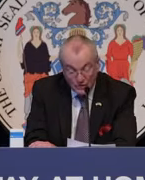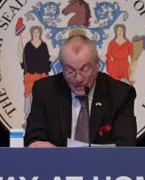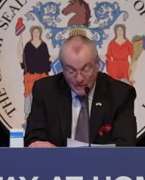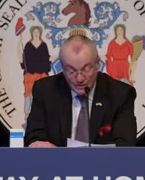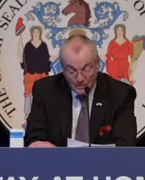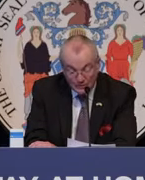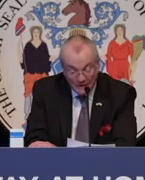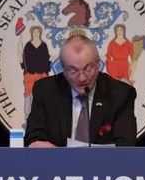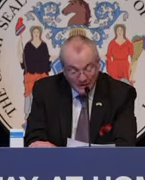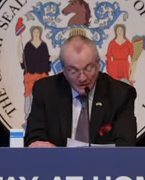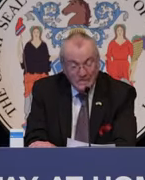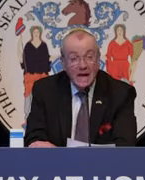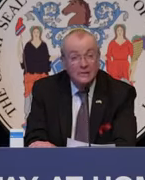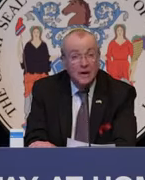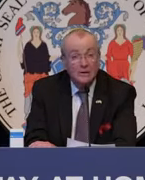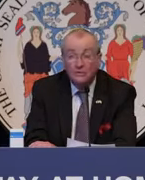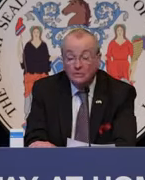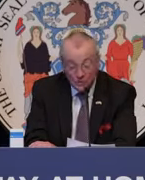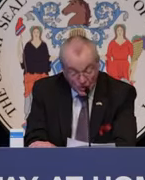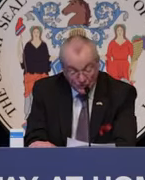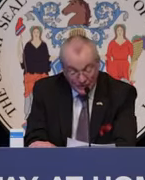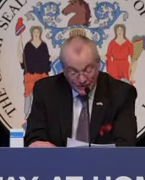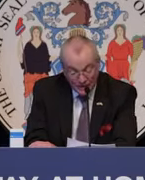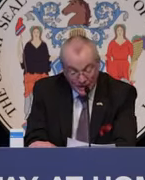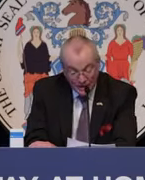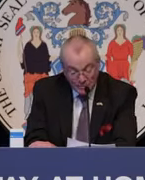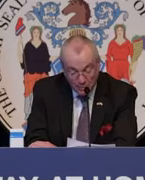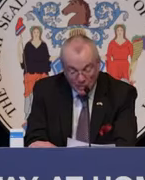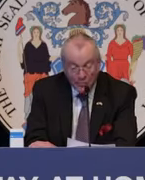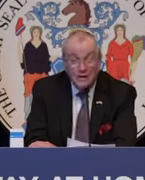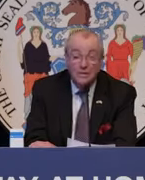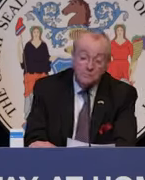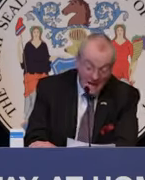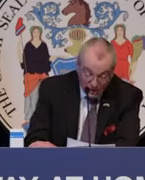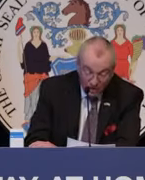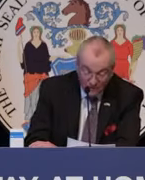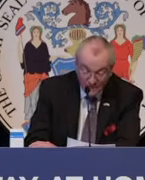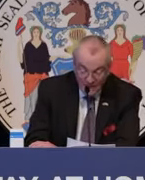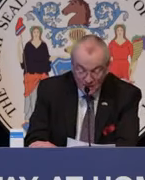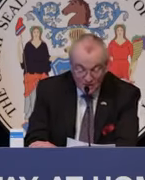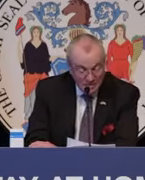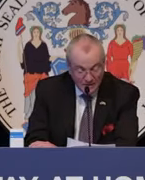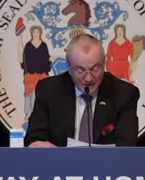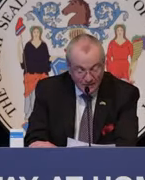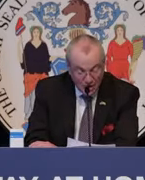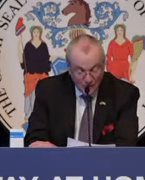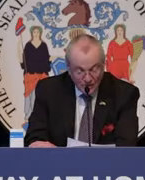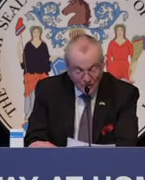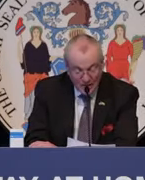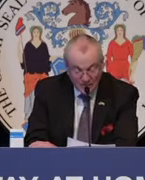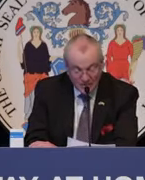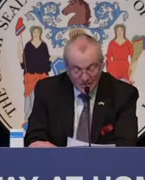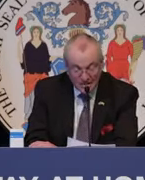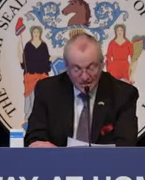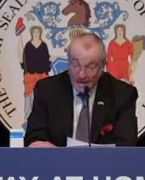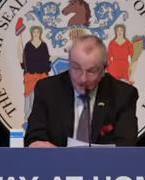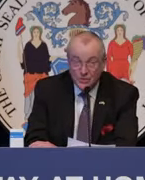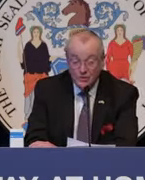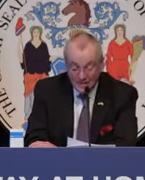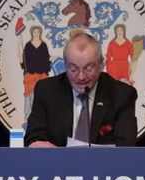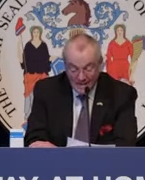are all too happy to spend the tax dollars of New Jerseyans on pork projects back home, but seemingly have no interest in helping